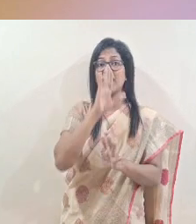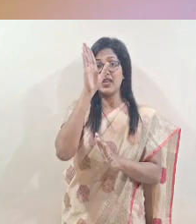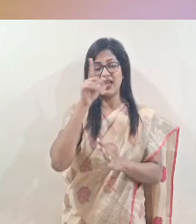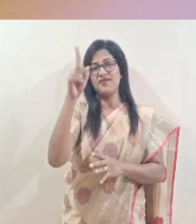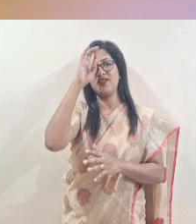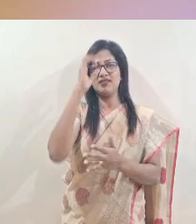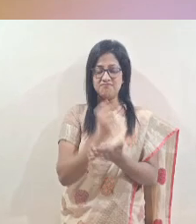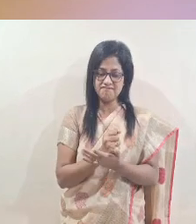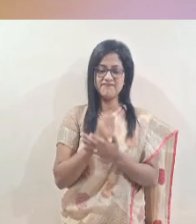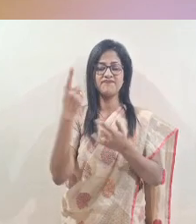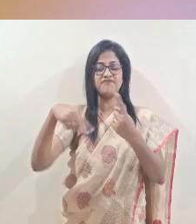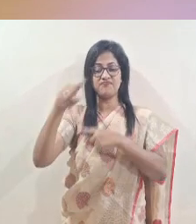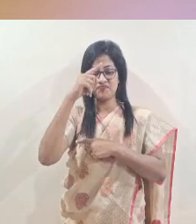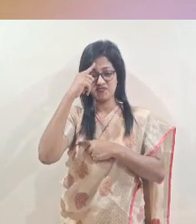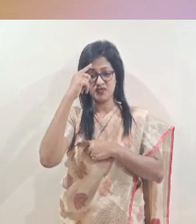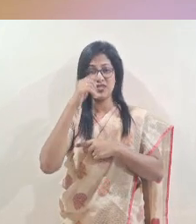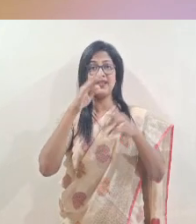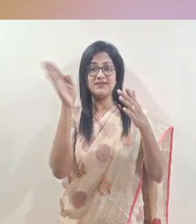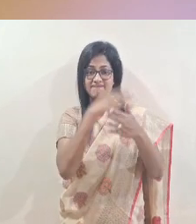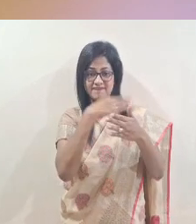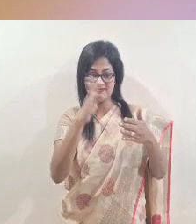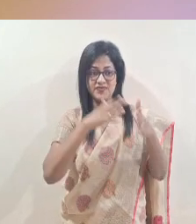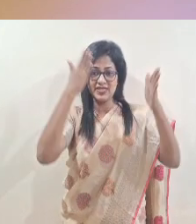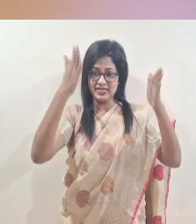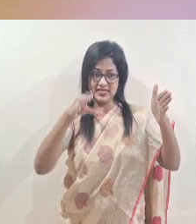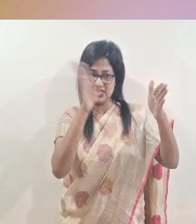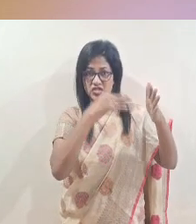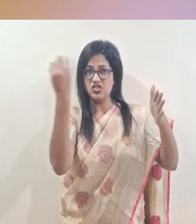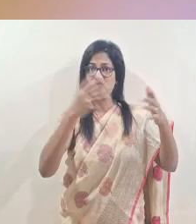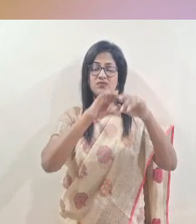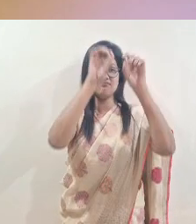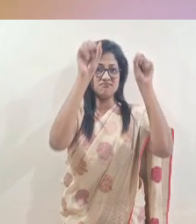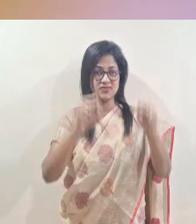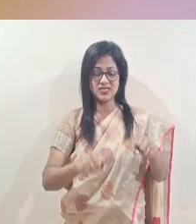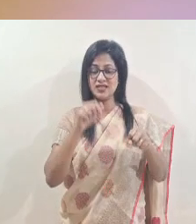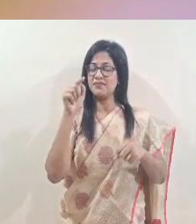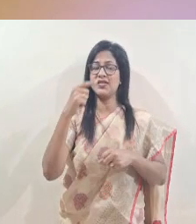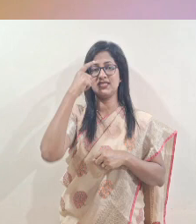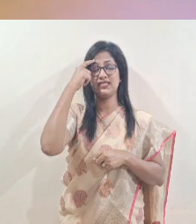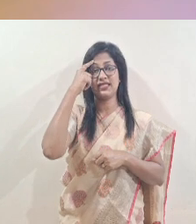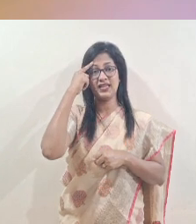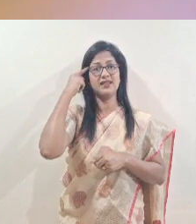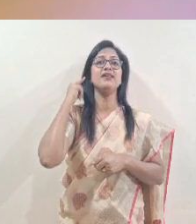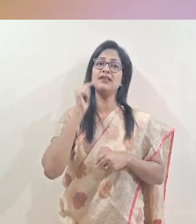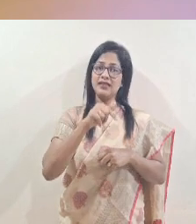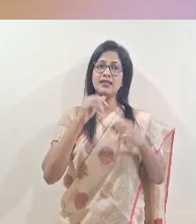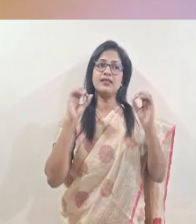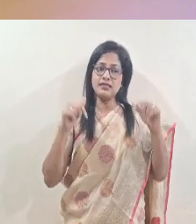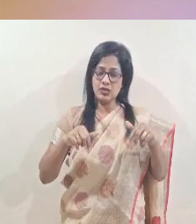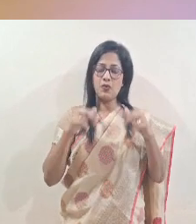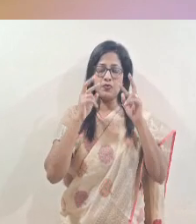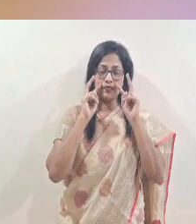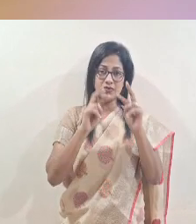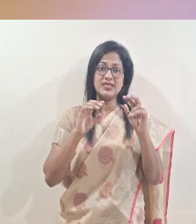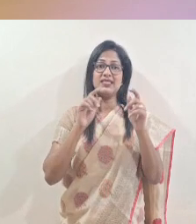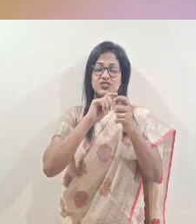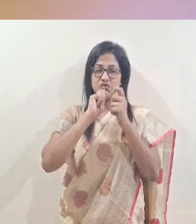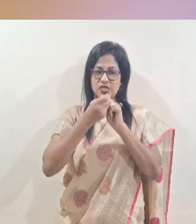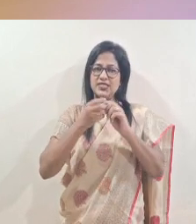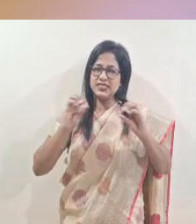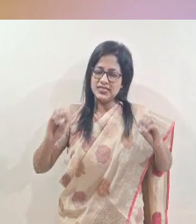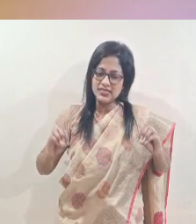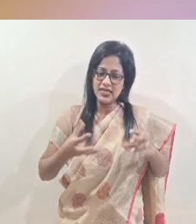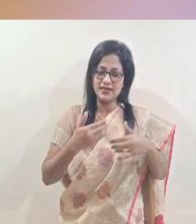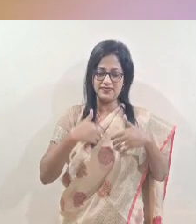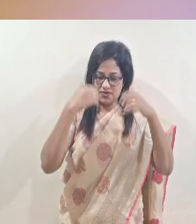for consideration to paint the coaches with a new system. But I think it's kind of beginning to start that kind of a change. And